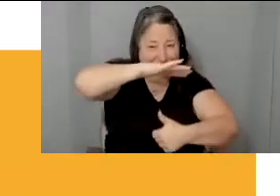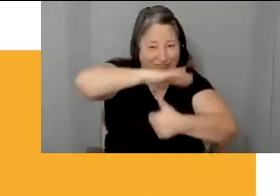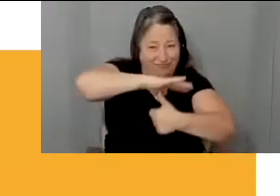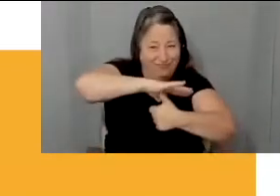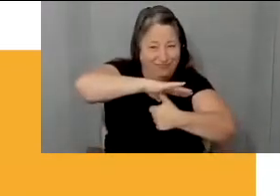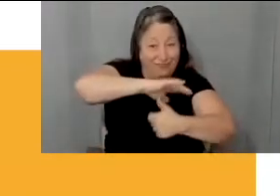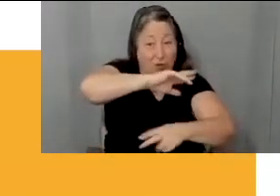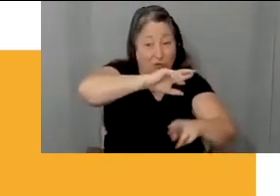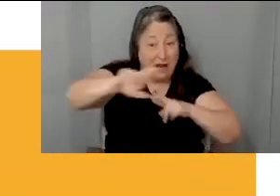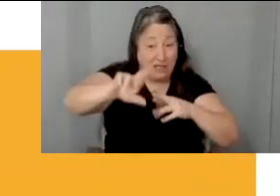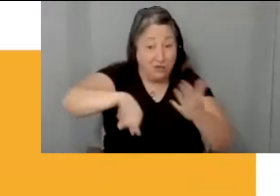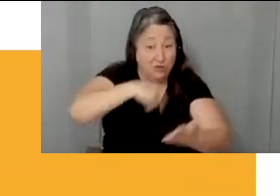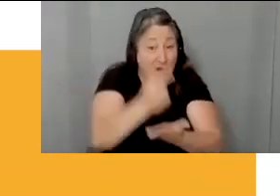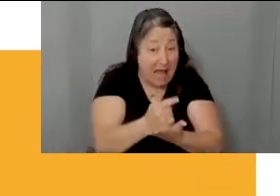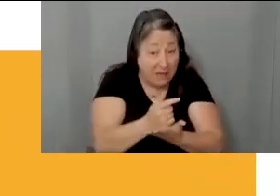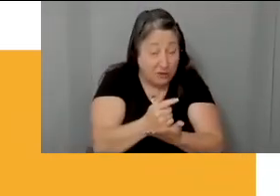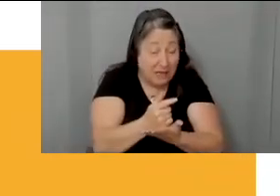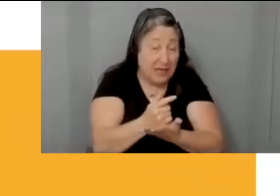Please go to